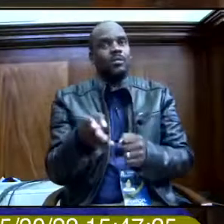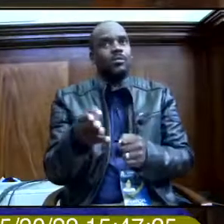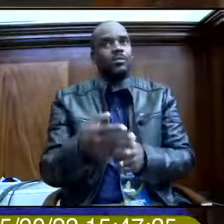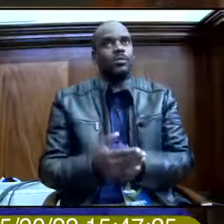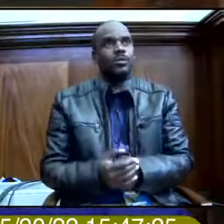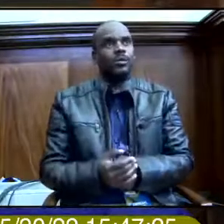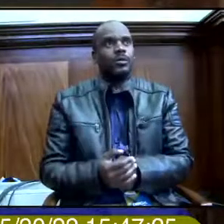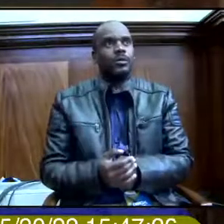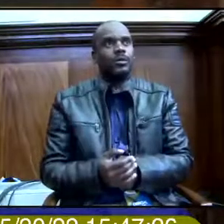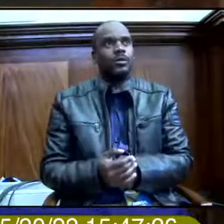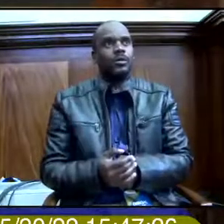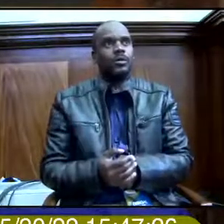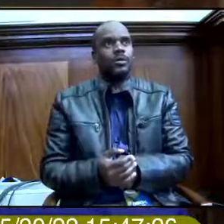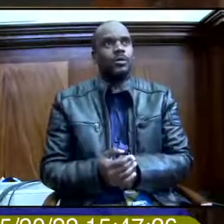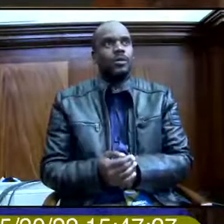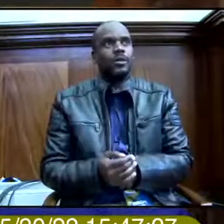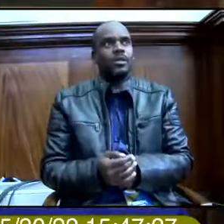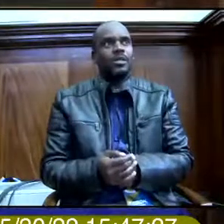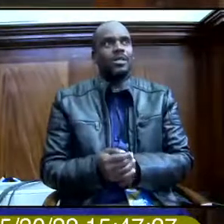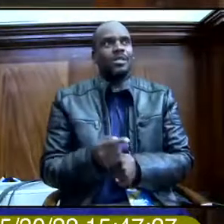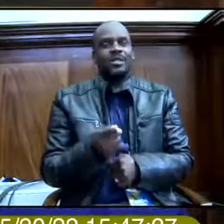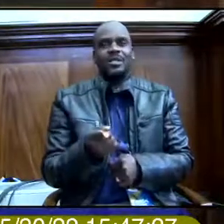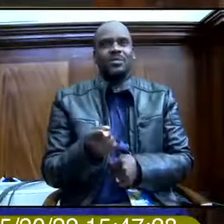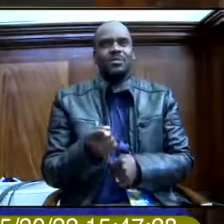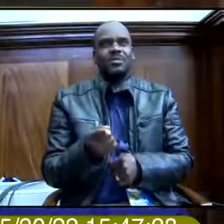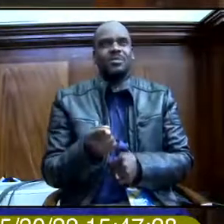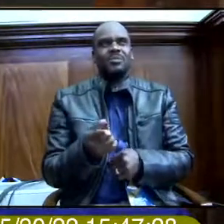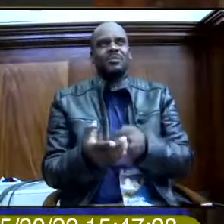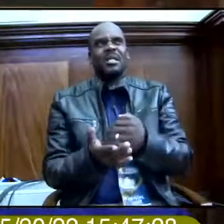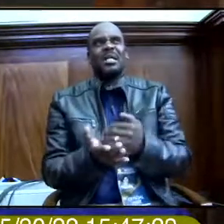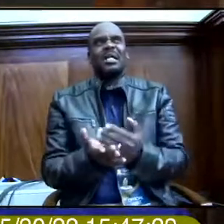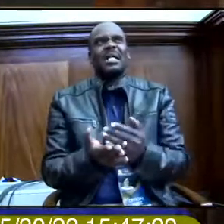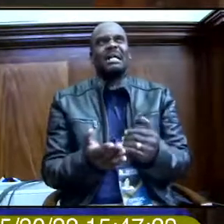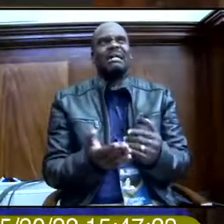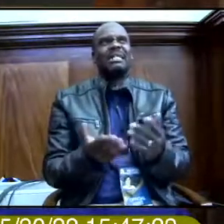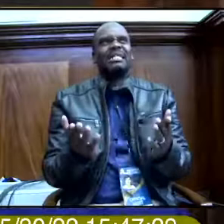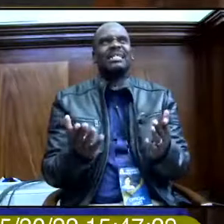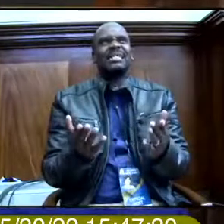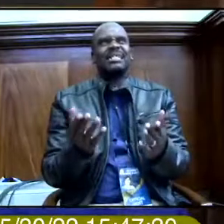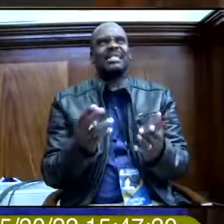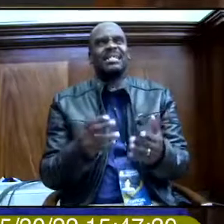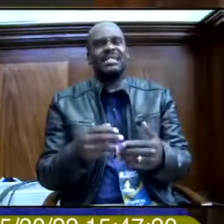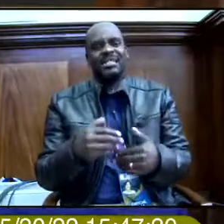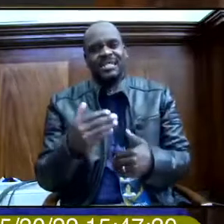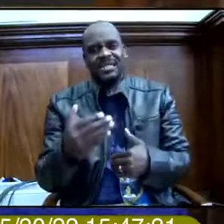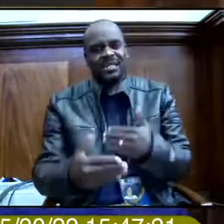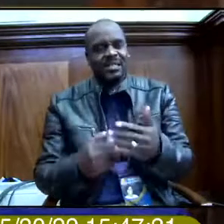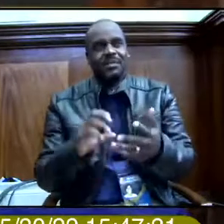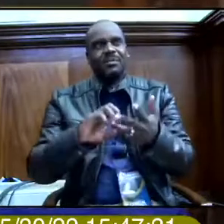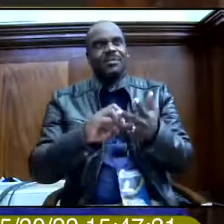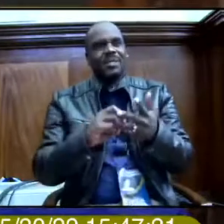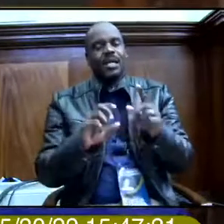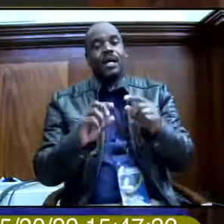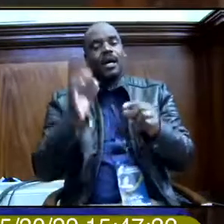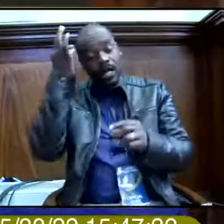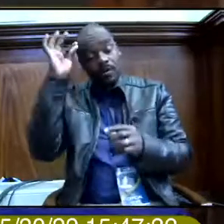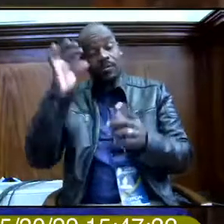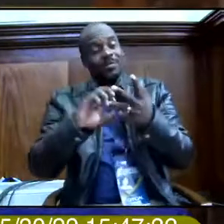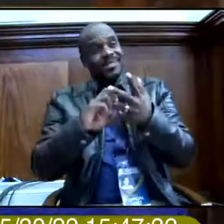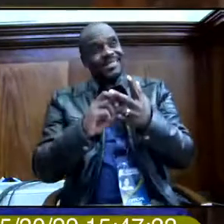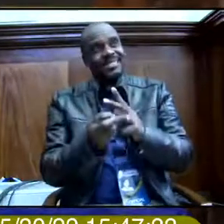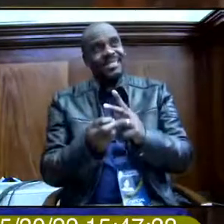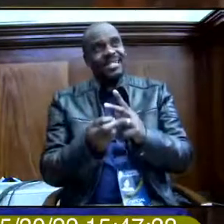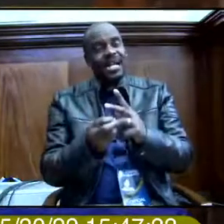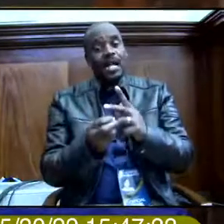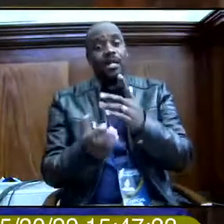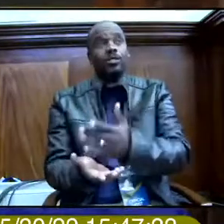people there are ship sharers let the government take stand let the government try to intervene and